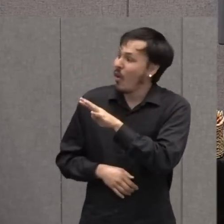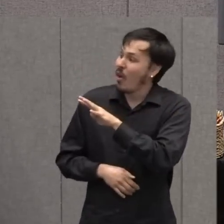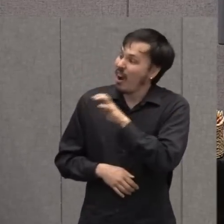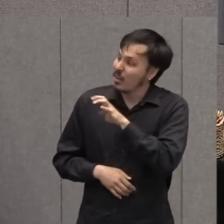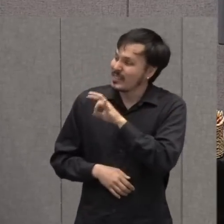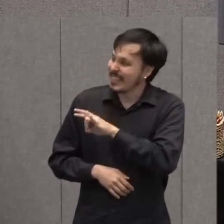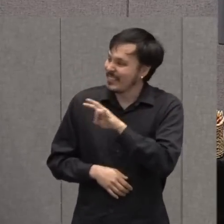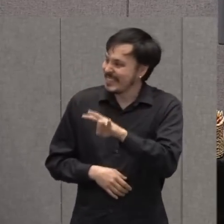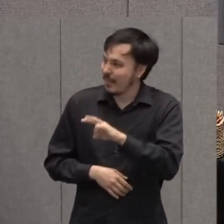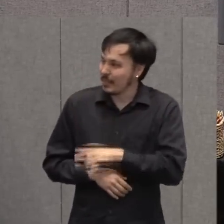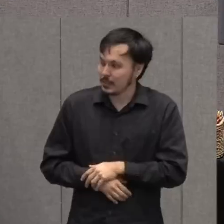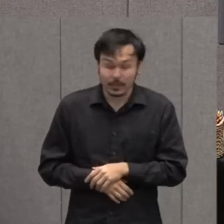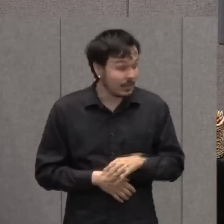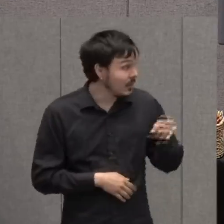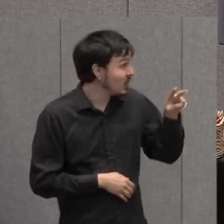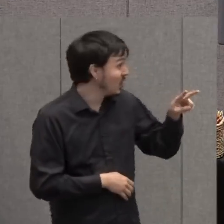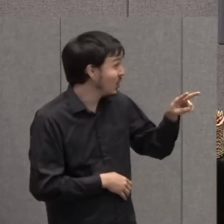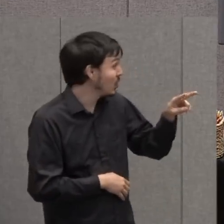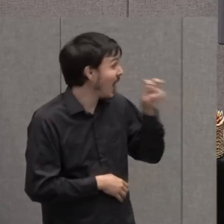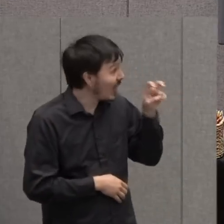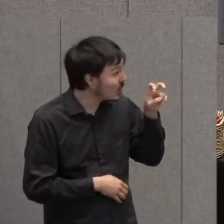477.